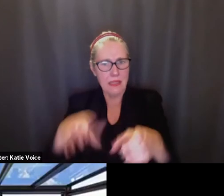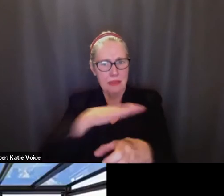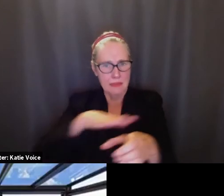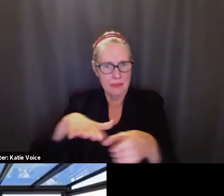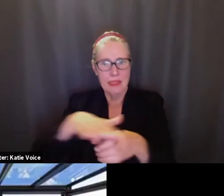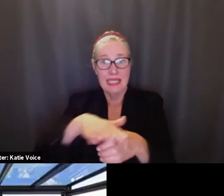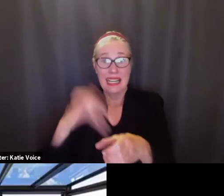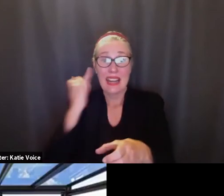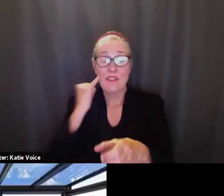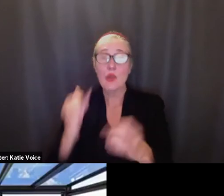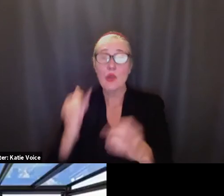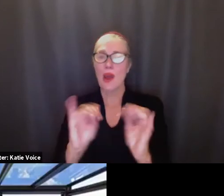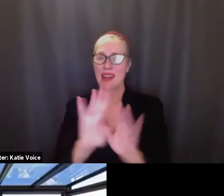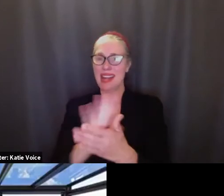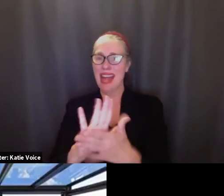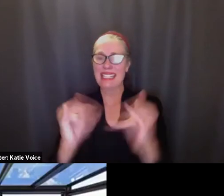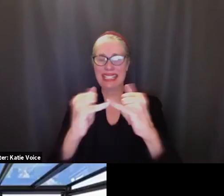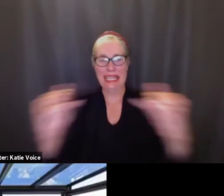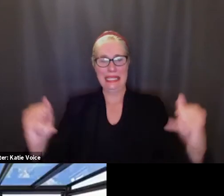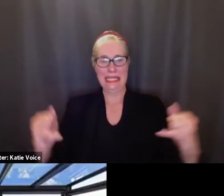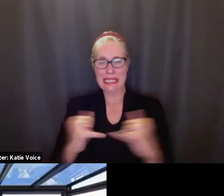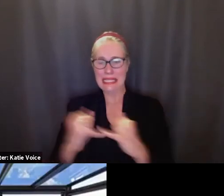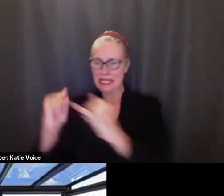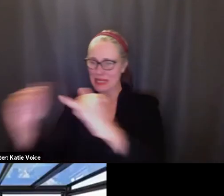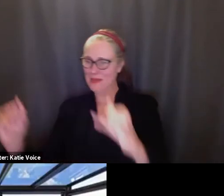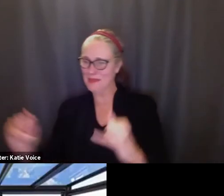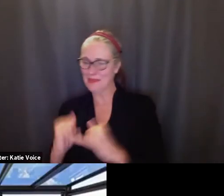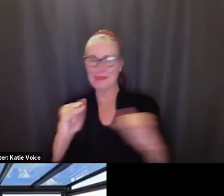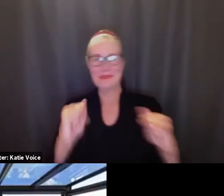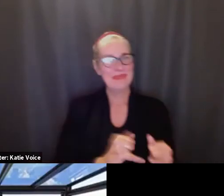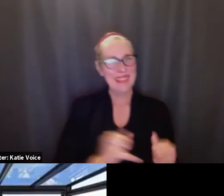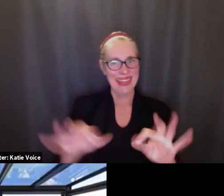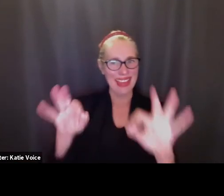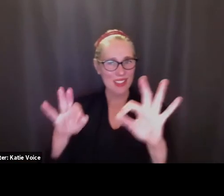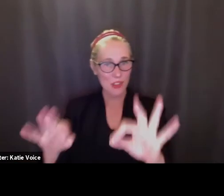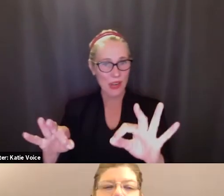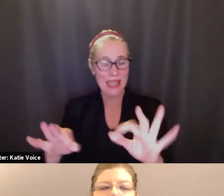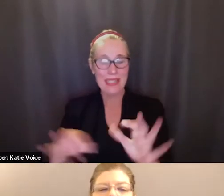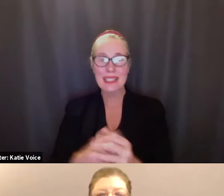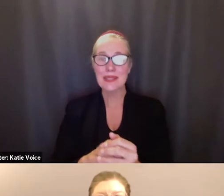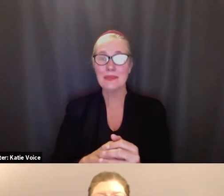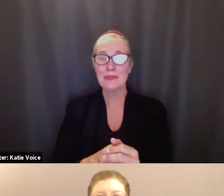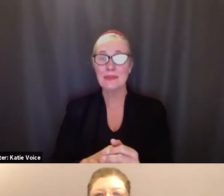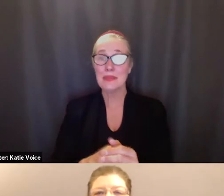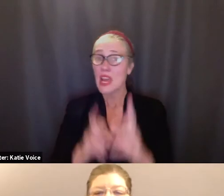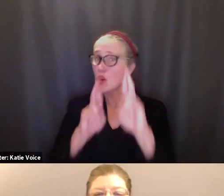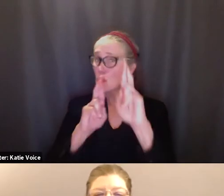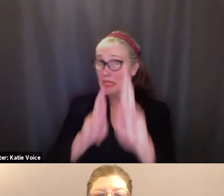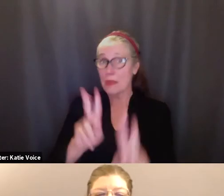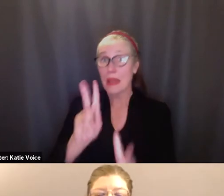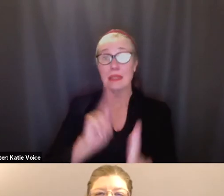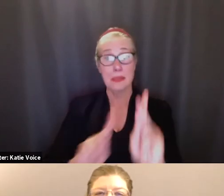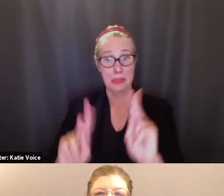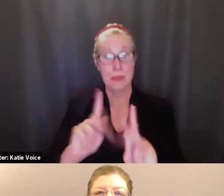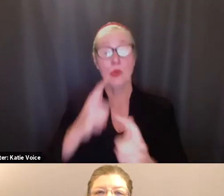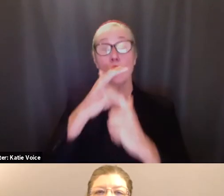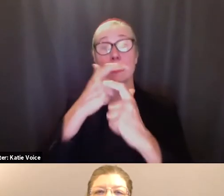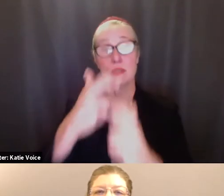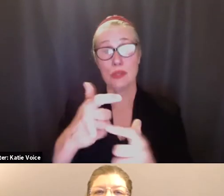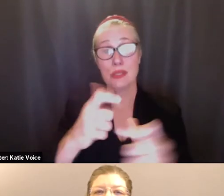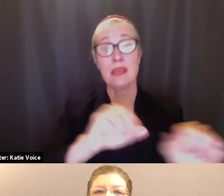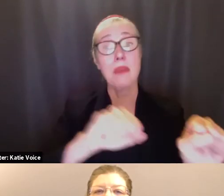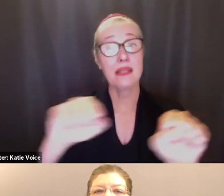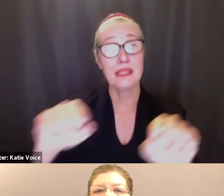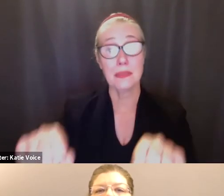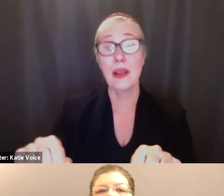you can get nice neat areas put together that's great um possibly respect communities of interest as much as possible and